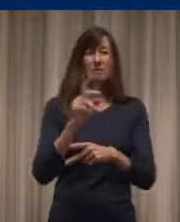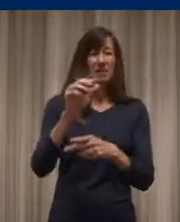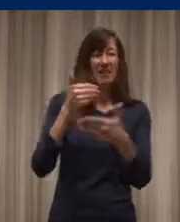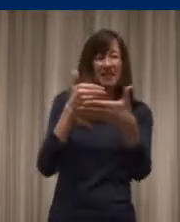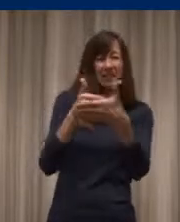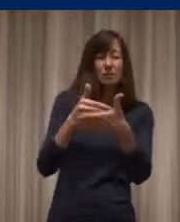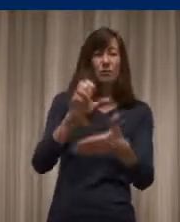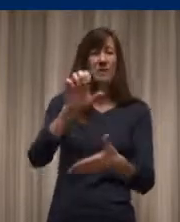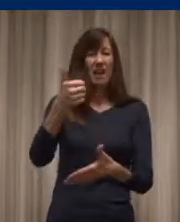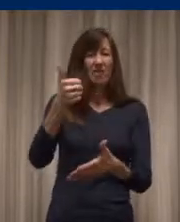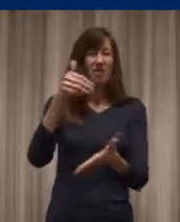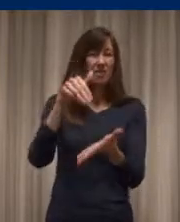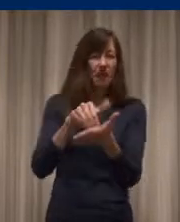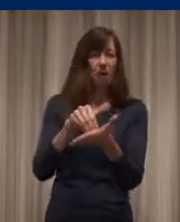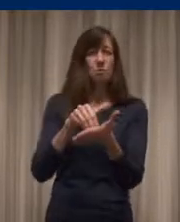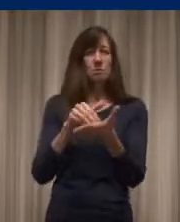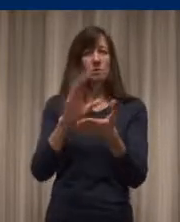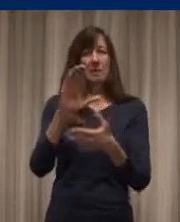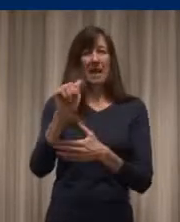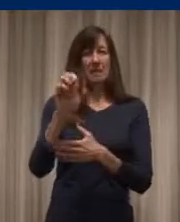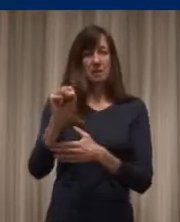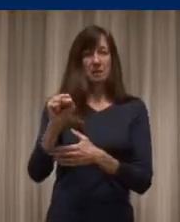the next 2 weeks.